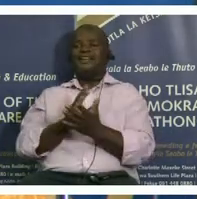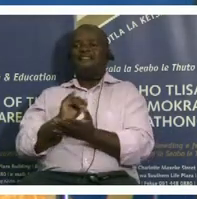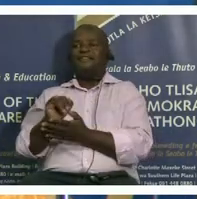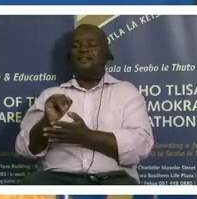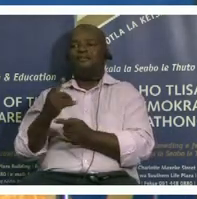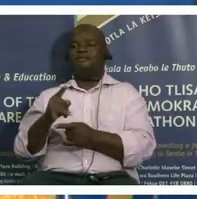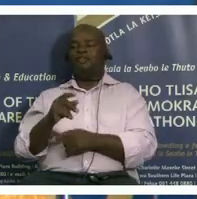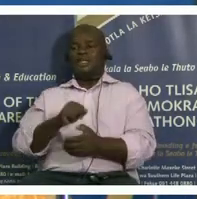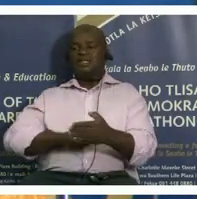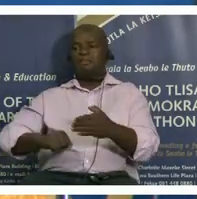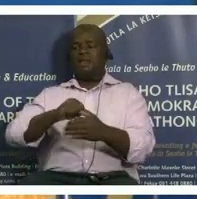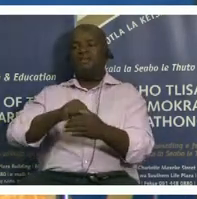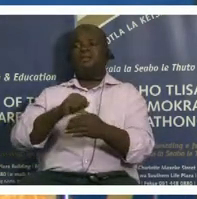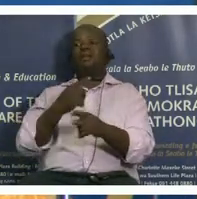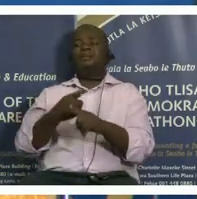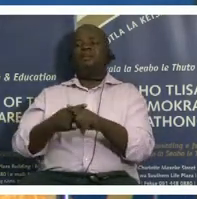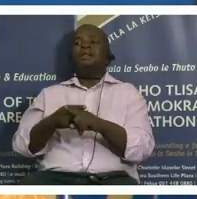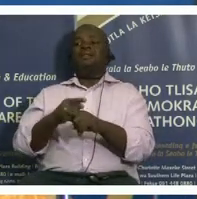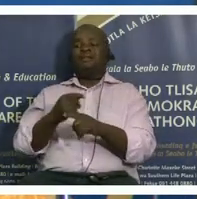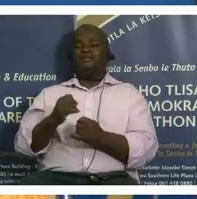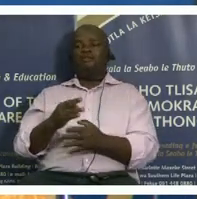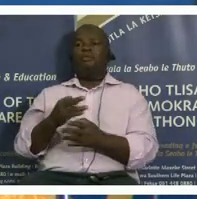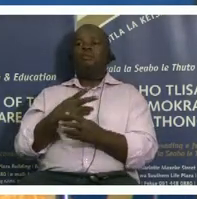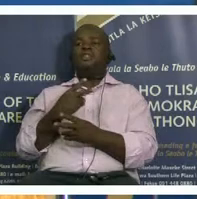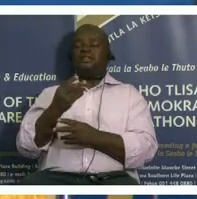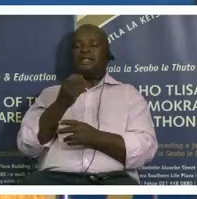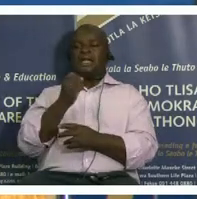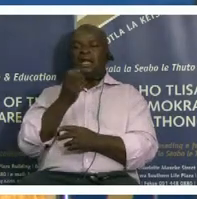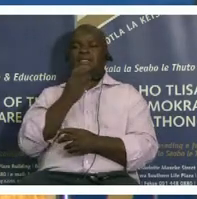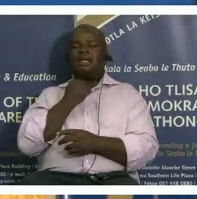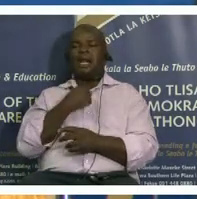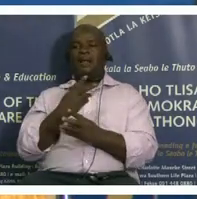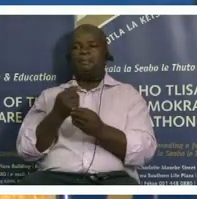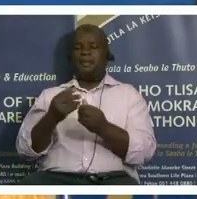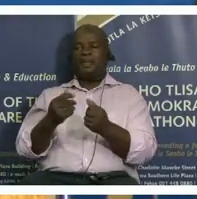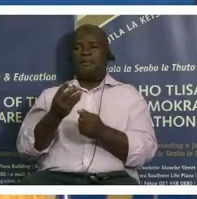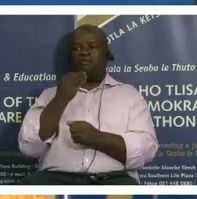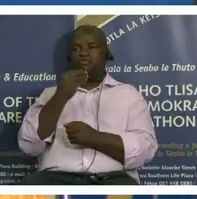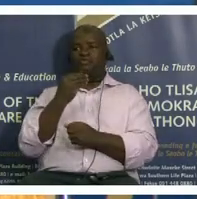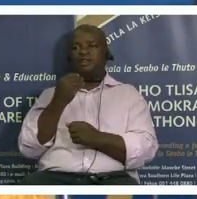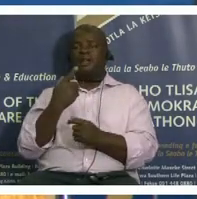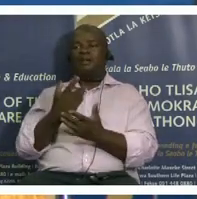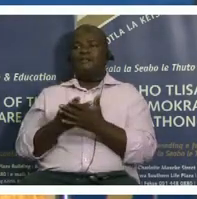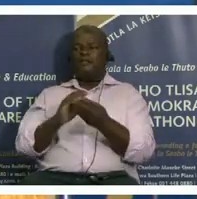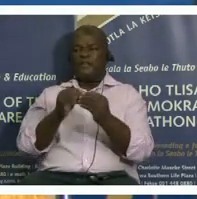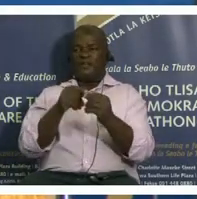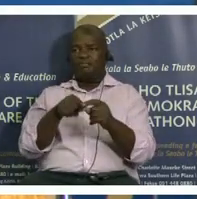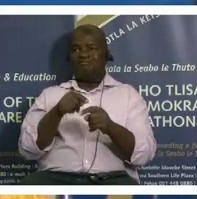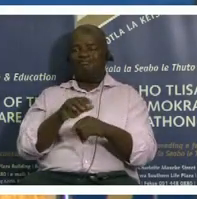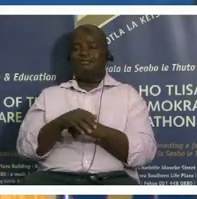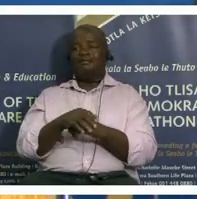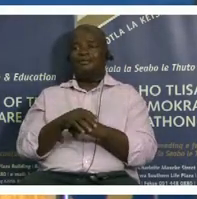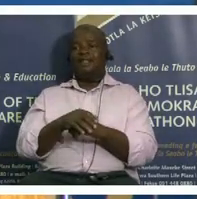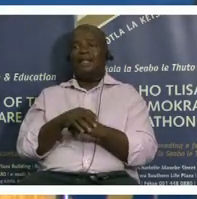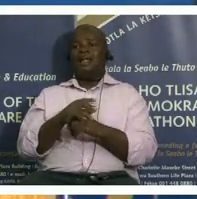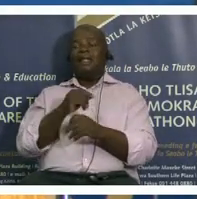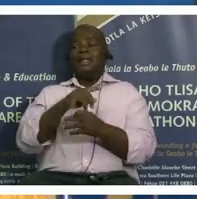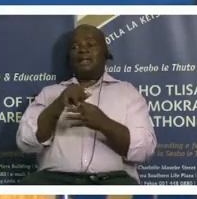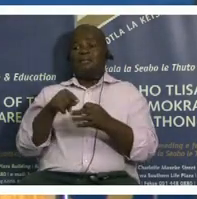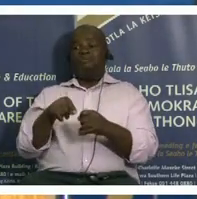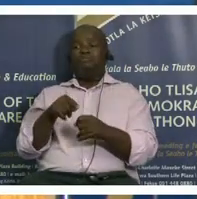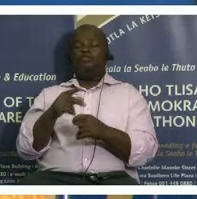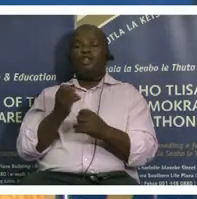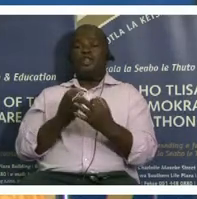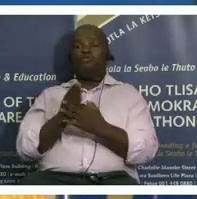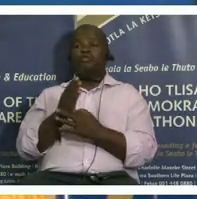concrete textile and dry powder food manufacturing sectors. These three investments